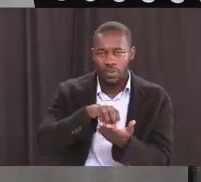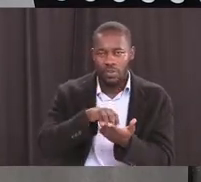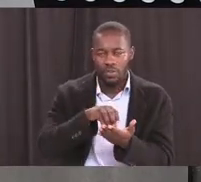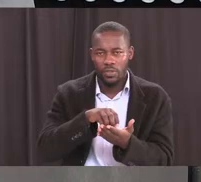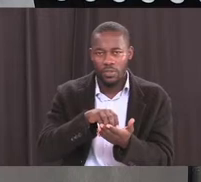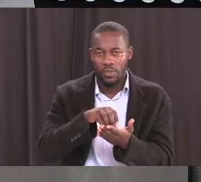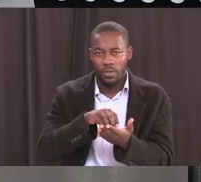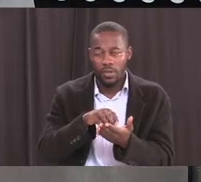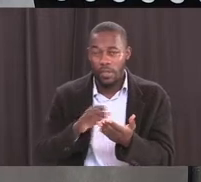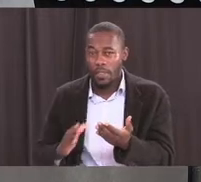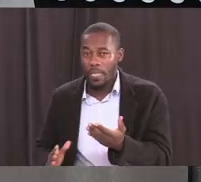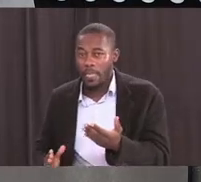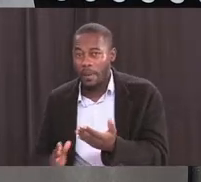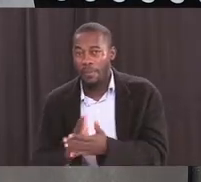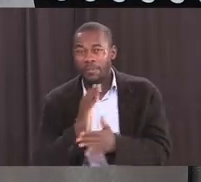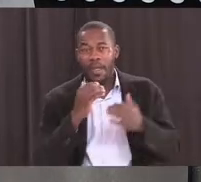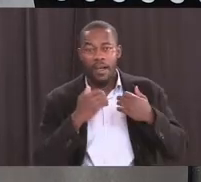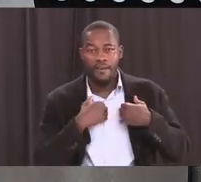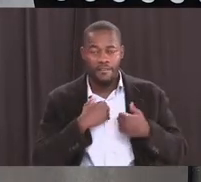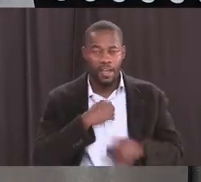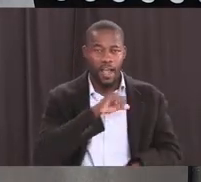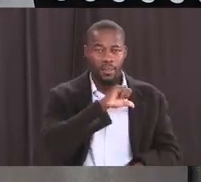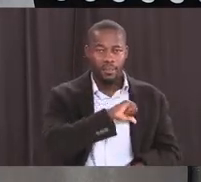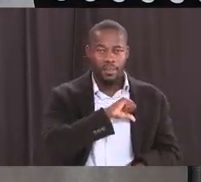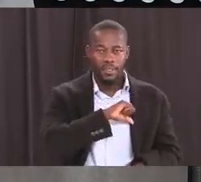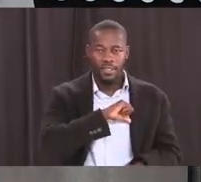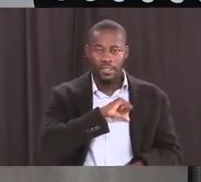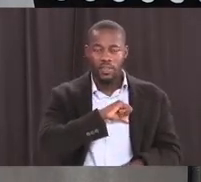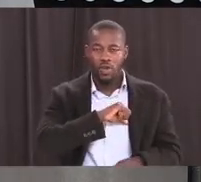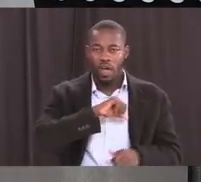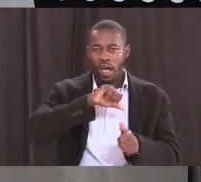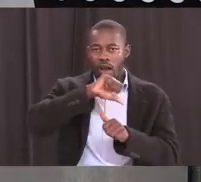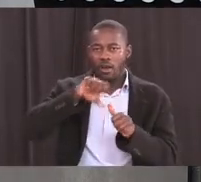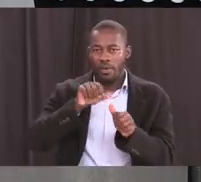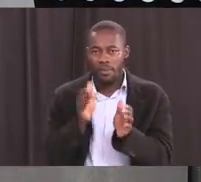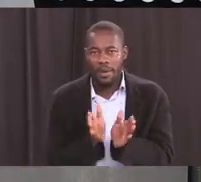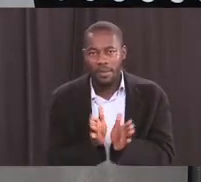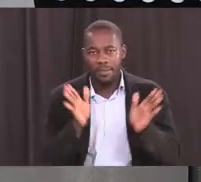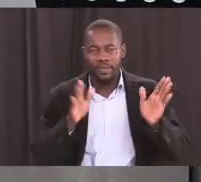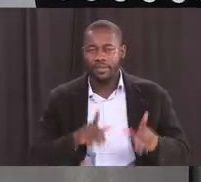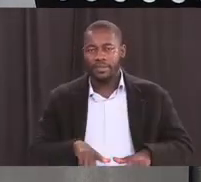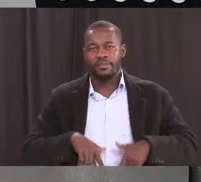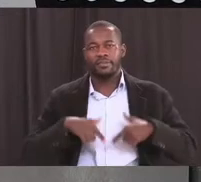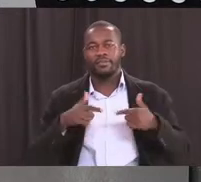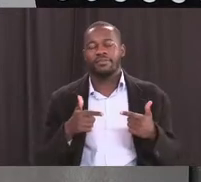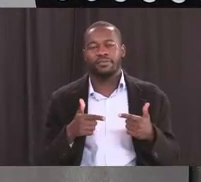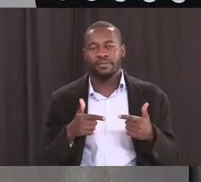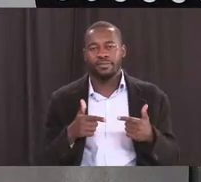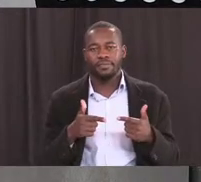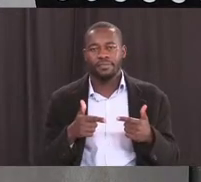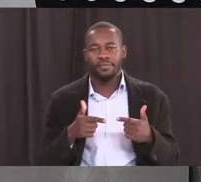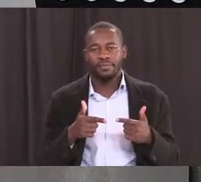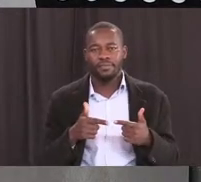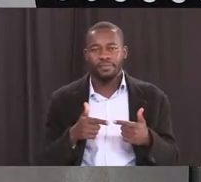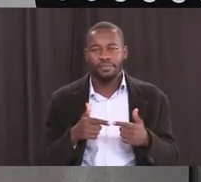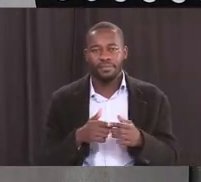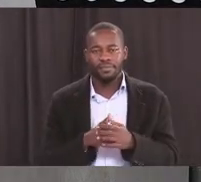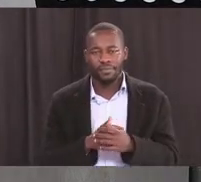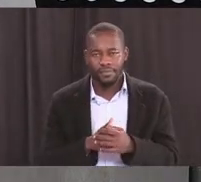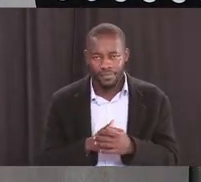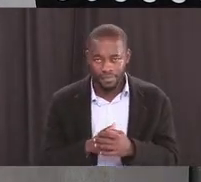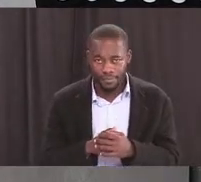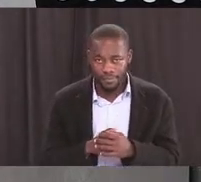them take advantage of civil, legal, and political rights. If the worship team could join me up front,